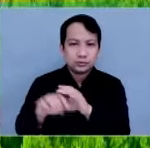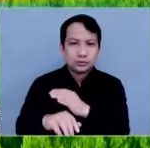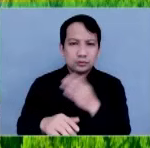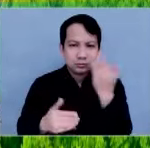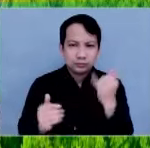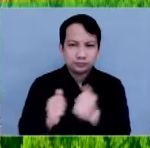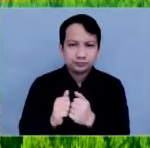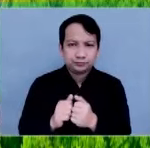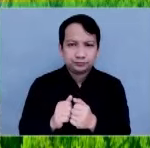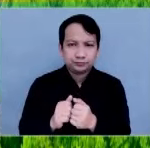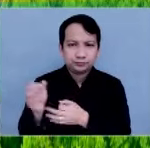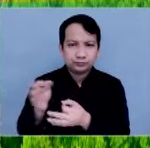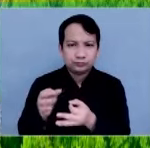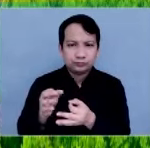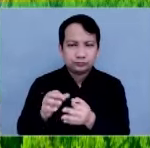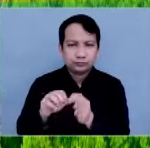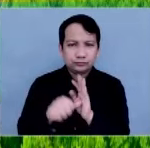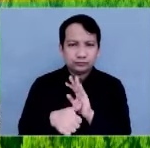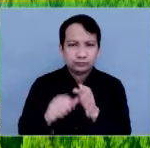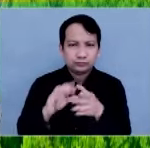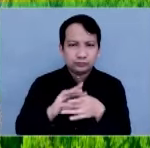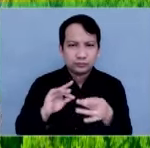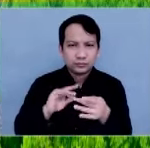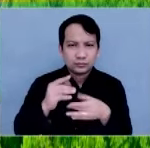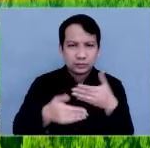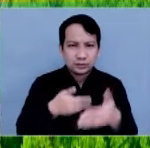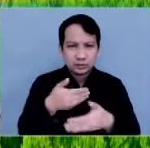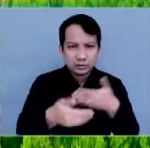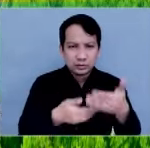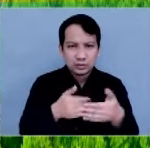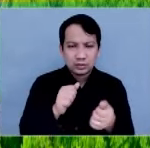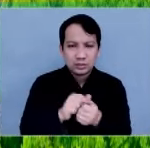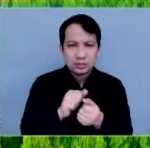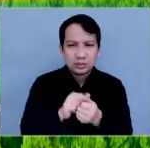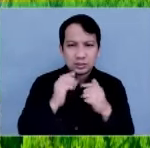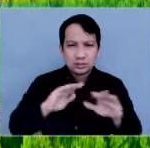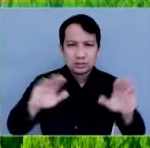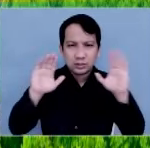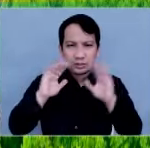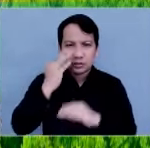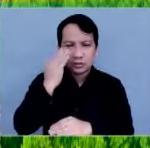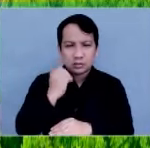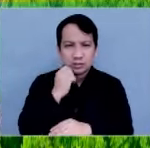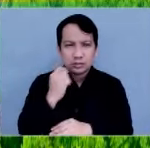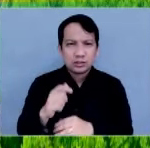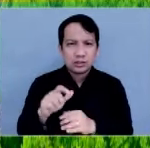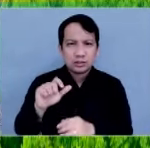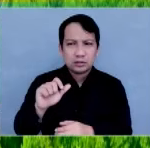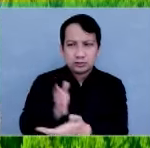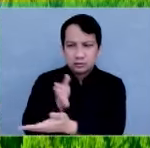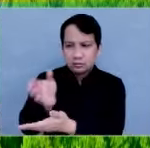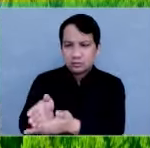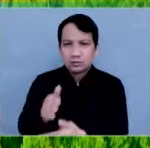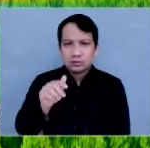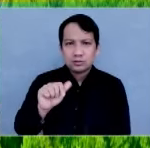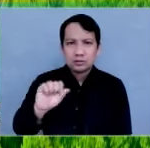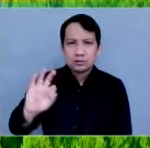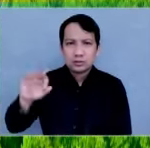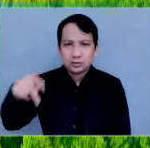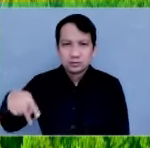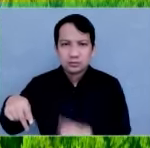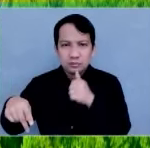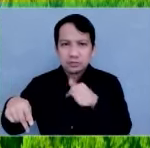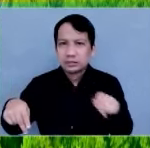ba kwento niyo po sa amin yung proseso nitong naging pagsuko? Bakit po kaya sa AFP po siya pumunta, hindi doon sa mga